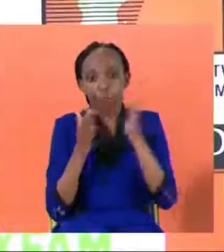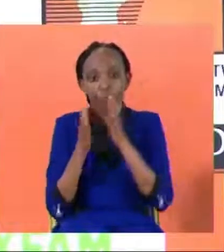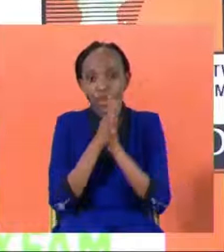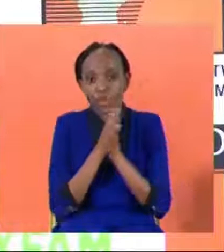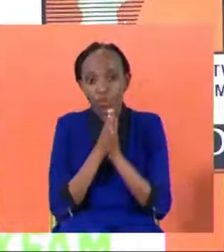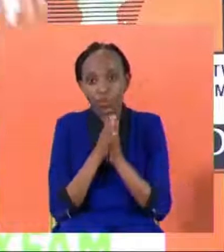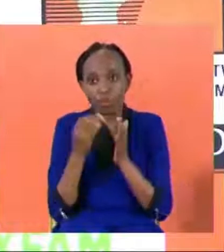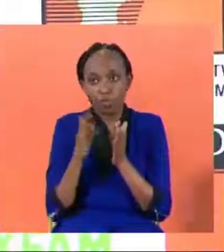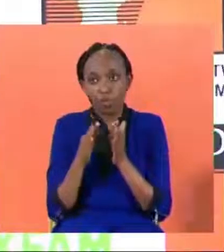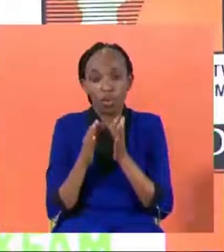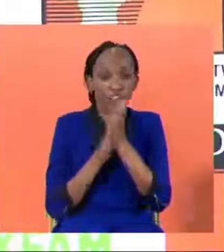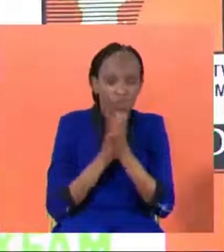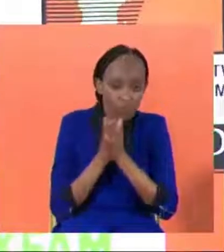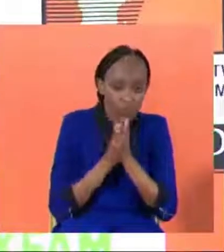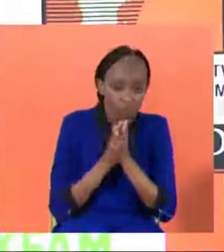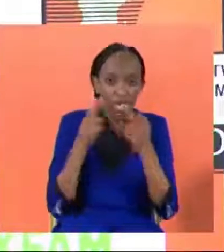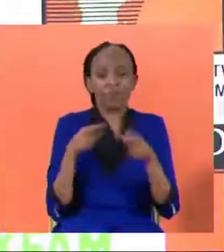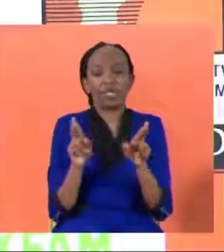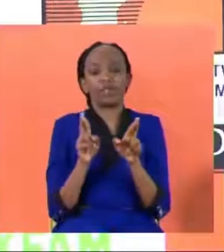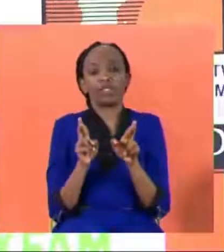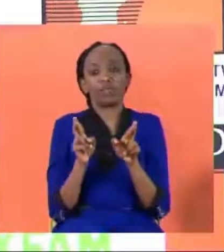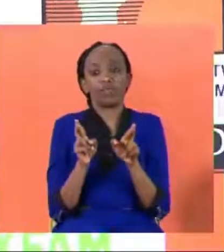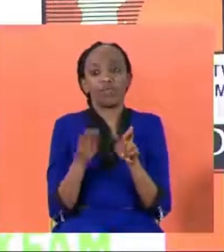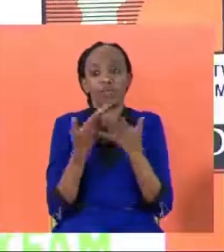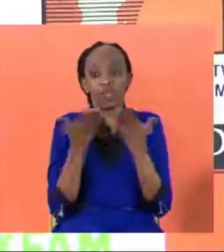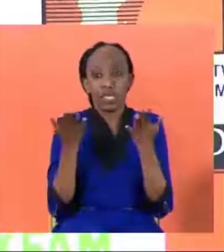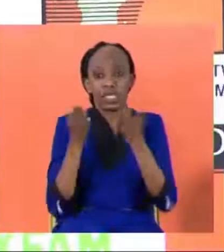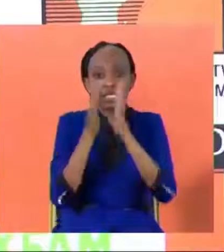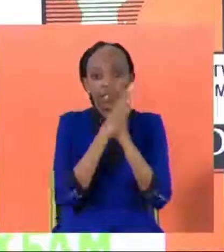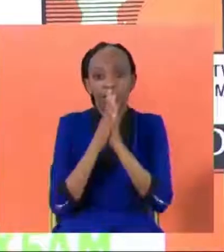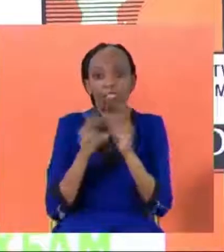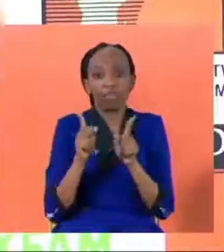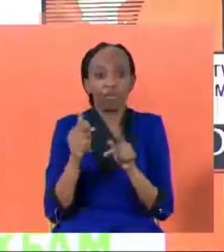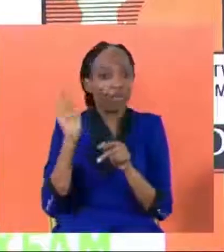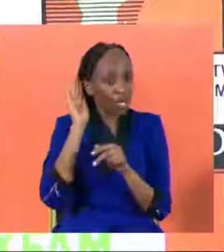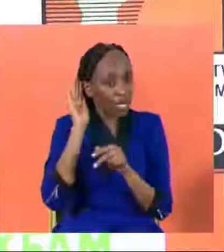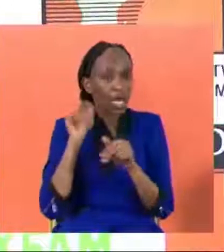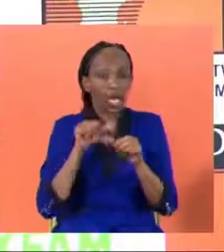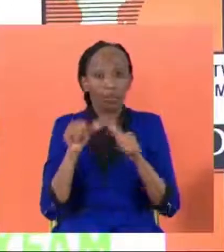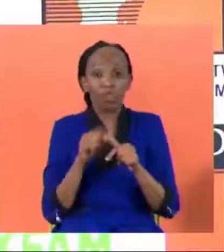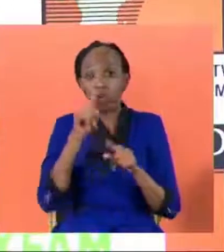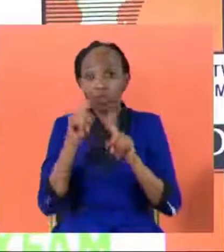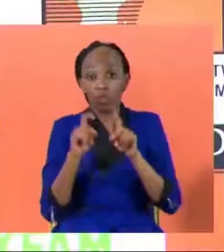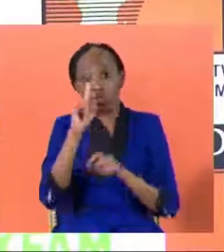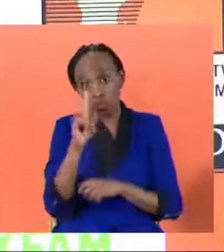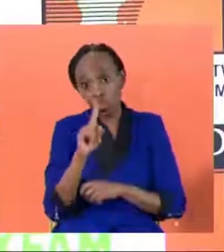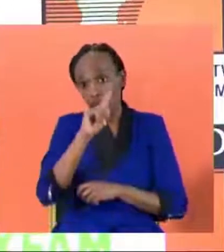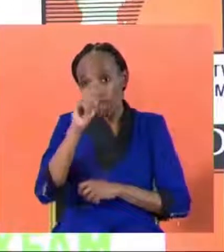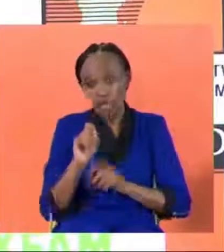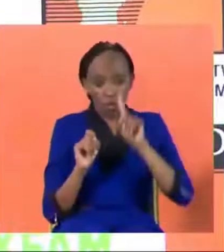of inspiration and redemption. Those are the kind of stories people like to hear about. The quest is one as well, the quest